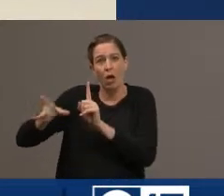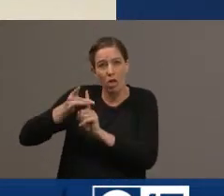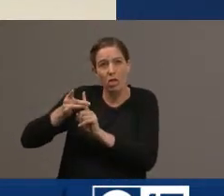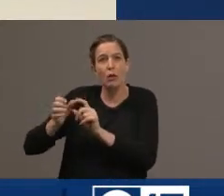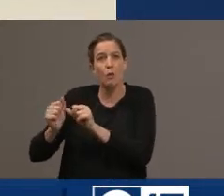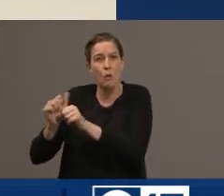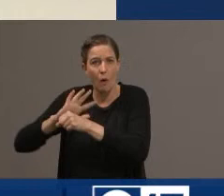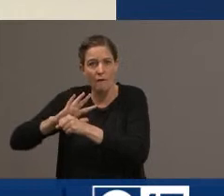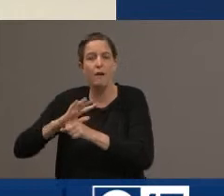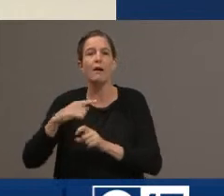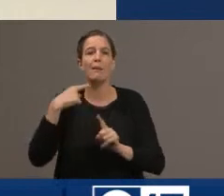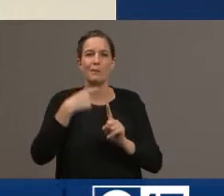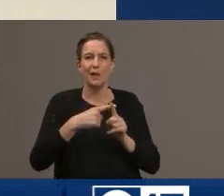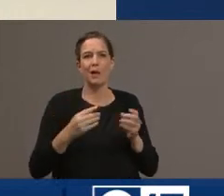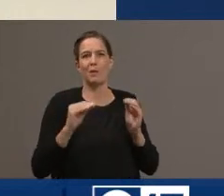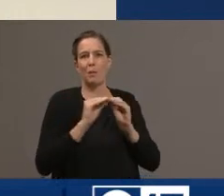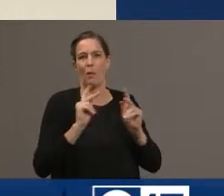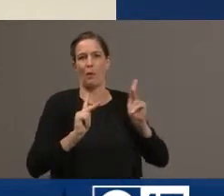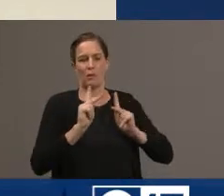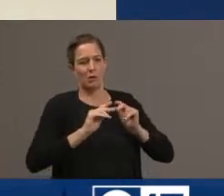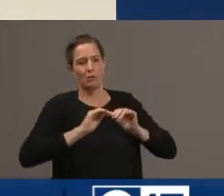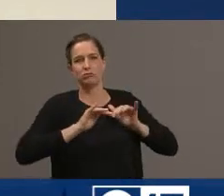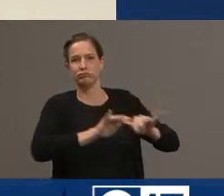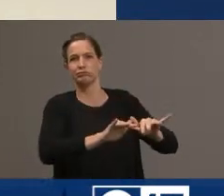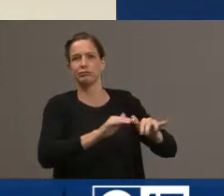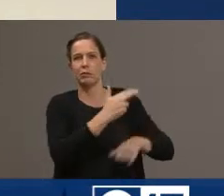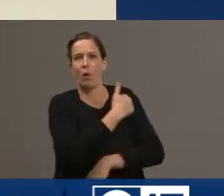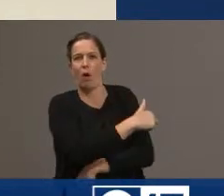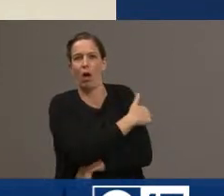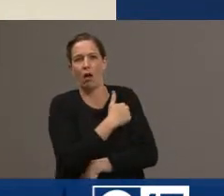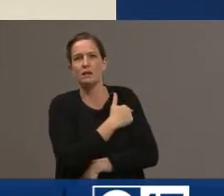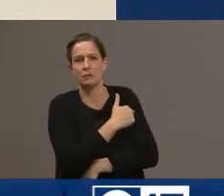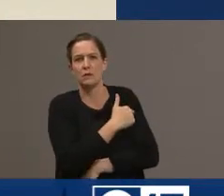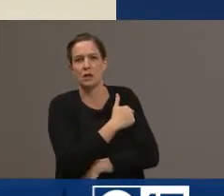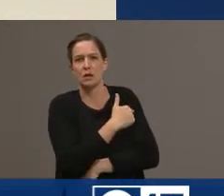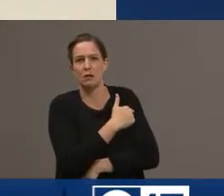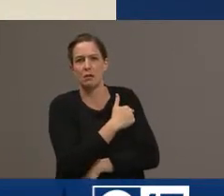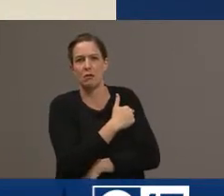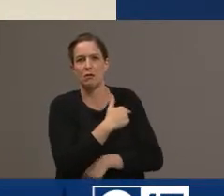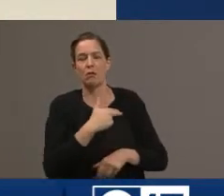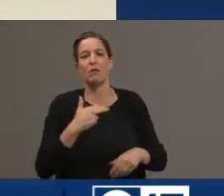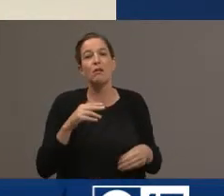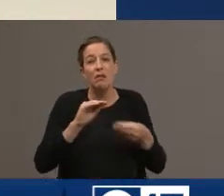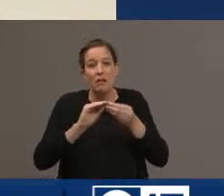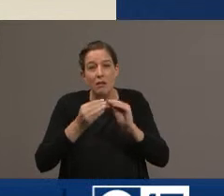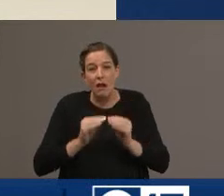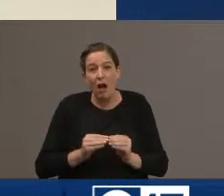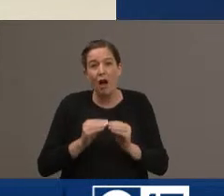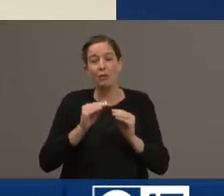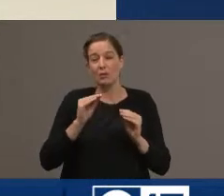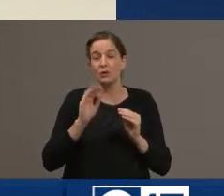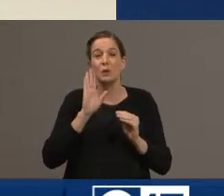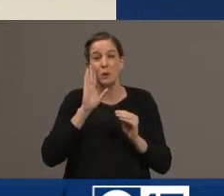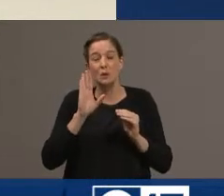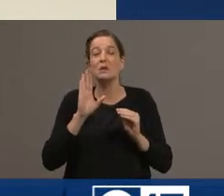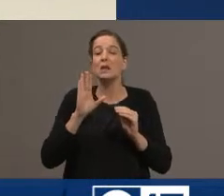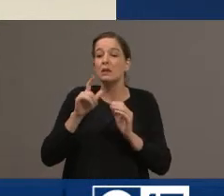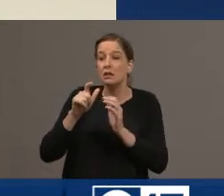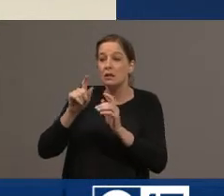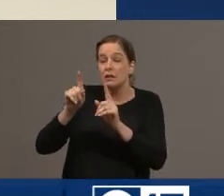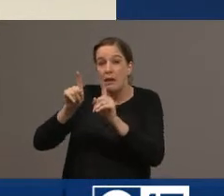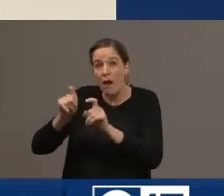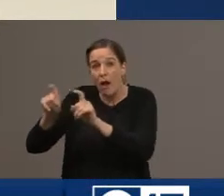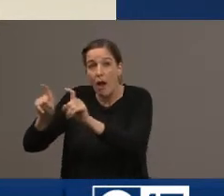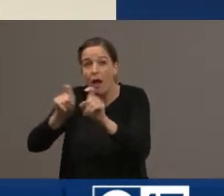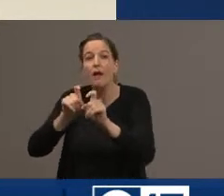it takes several weeks for those changes to catch up in the numbers affecting real people. So